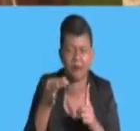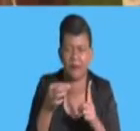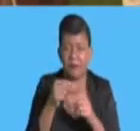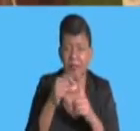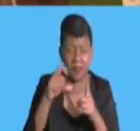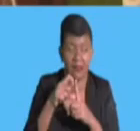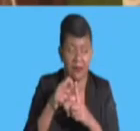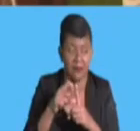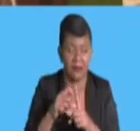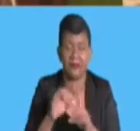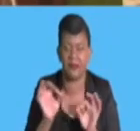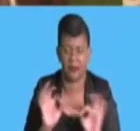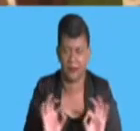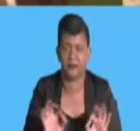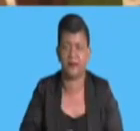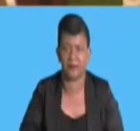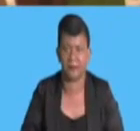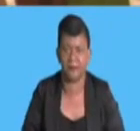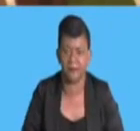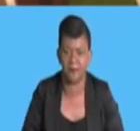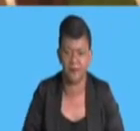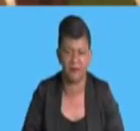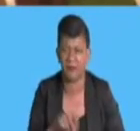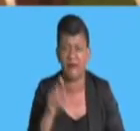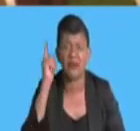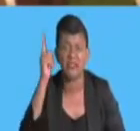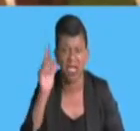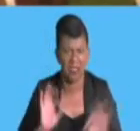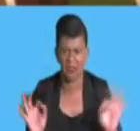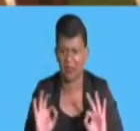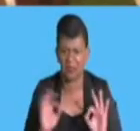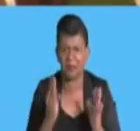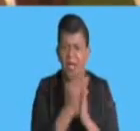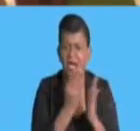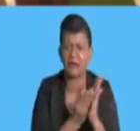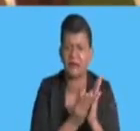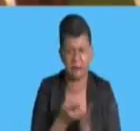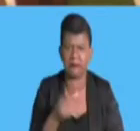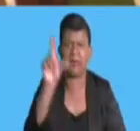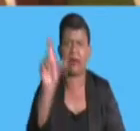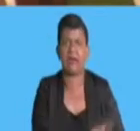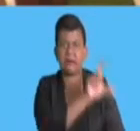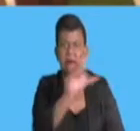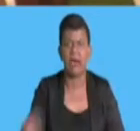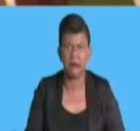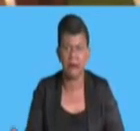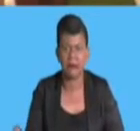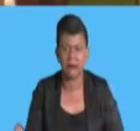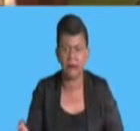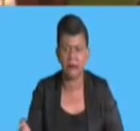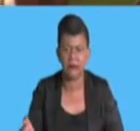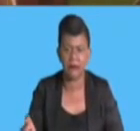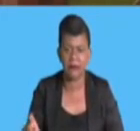continual self-improvement. However, with budget cuts, these activities are typically some of the first to go. 7, less